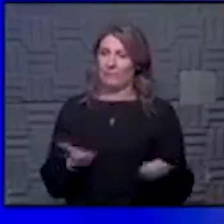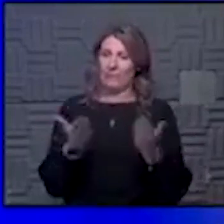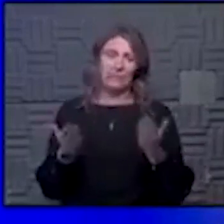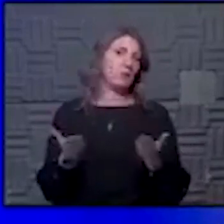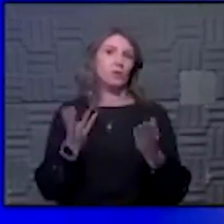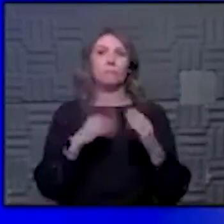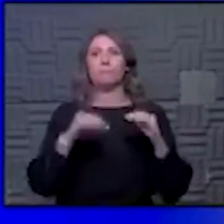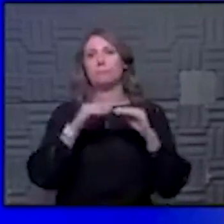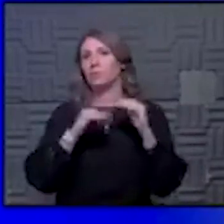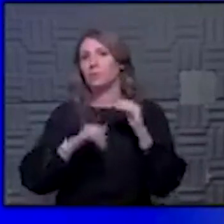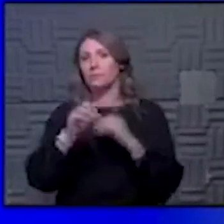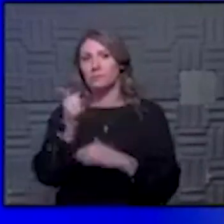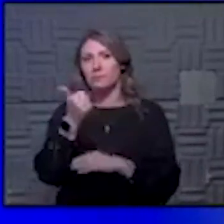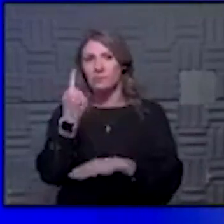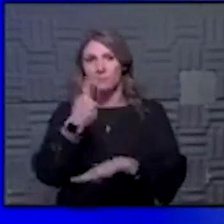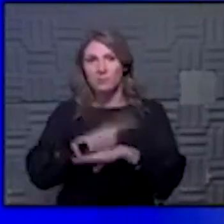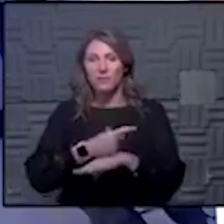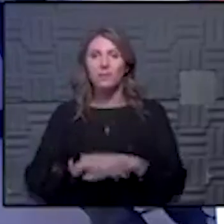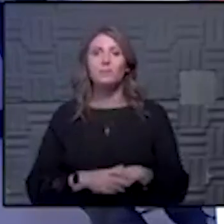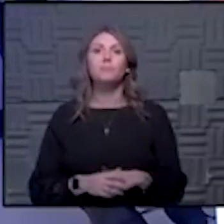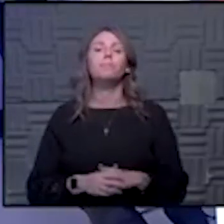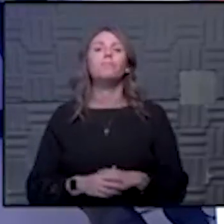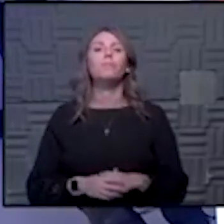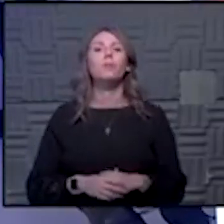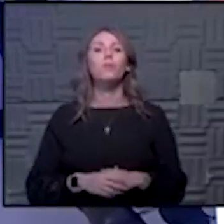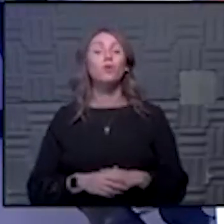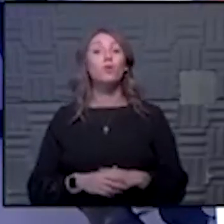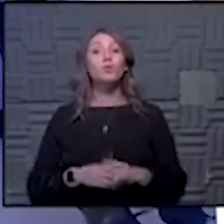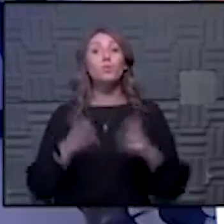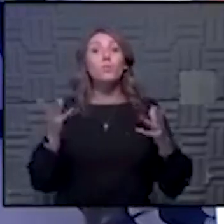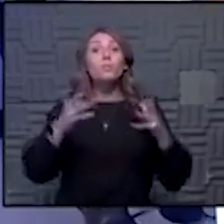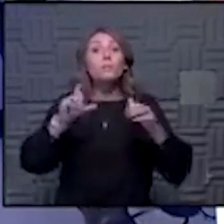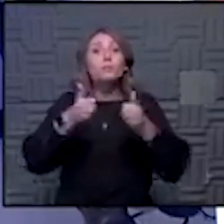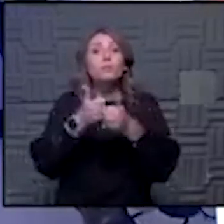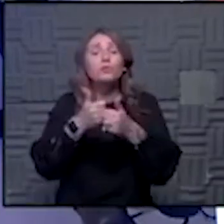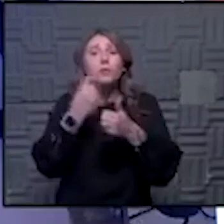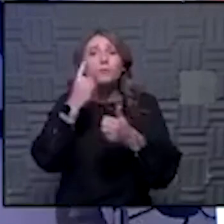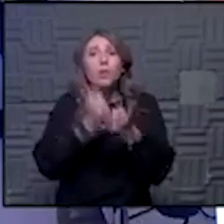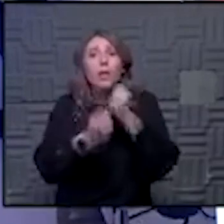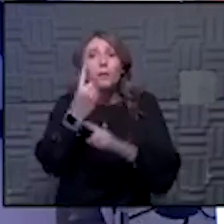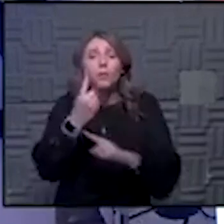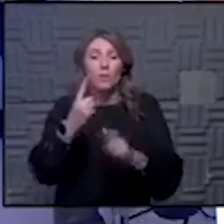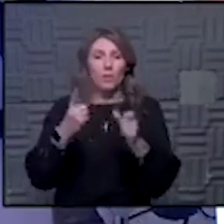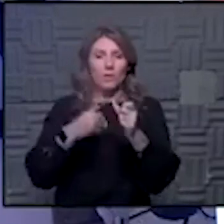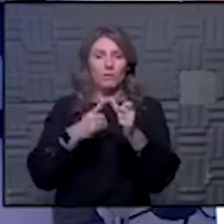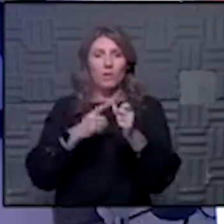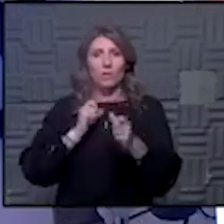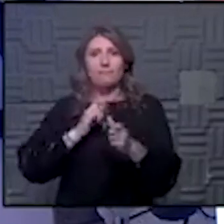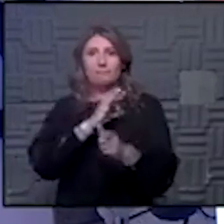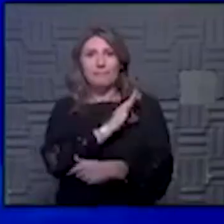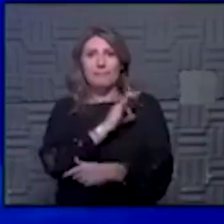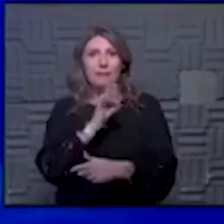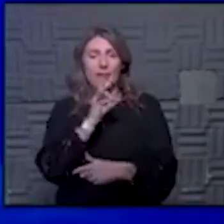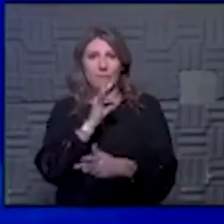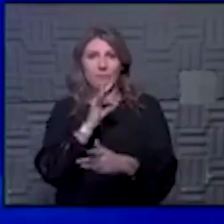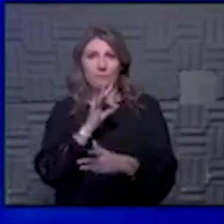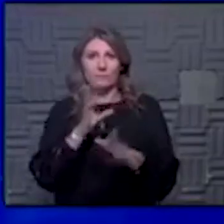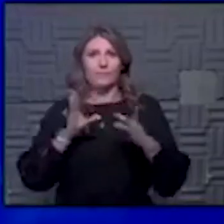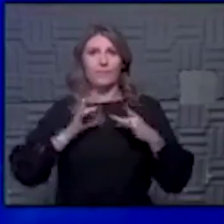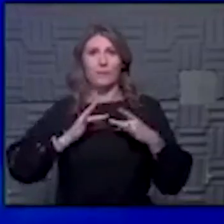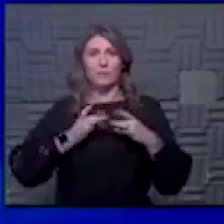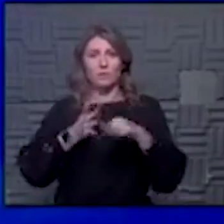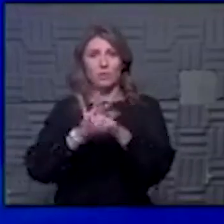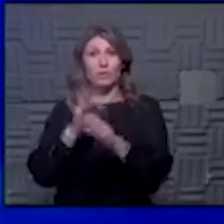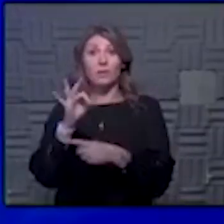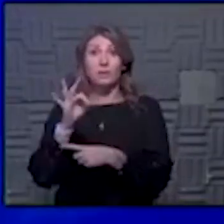than 10 days. Yeah. So here's the challenge for us all. So first of all, our staff sometimes gets COVID, and so we